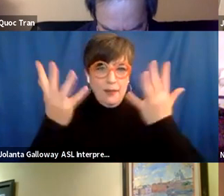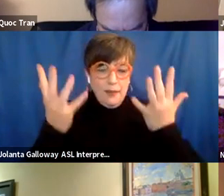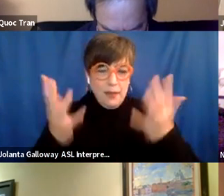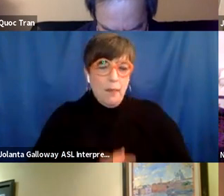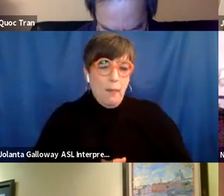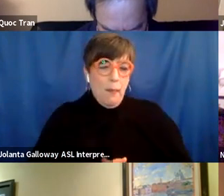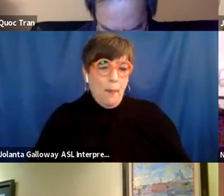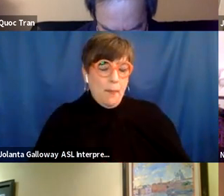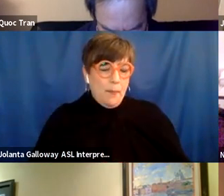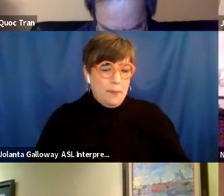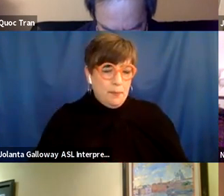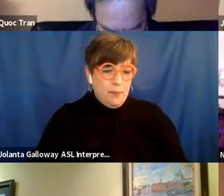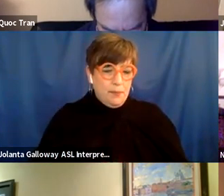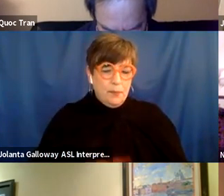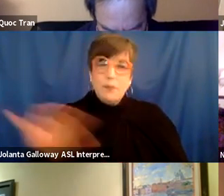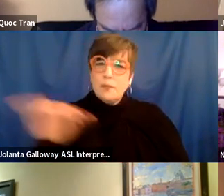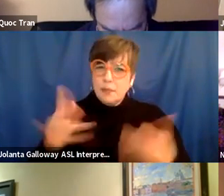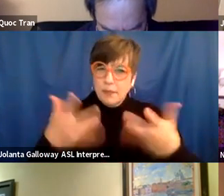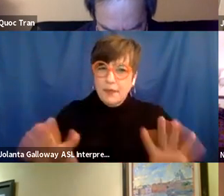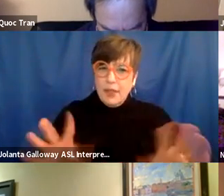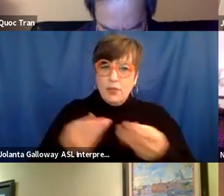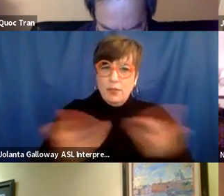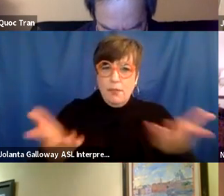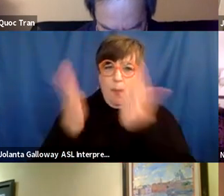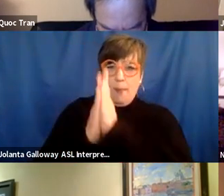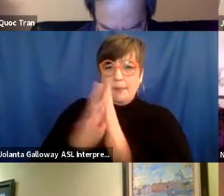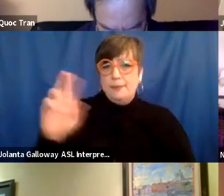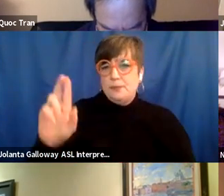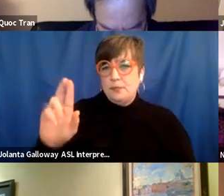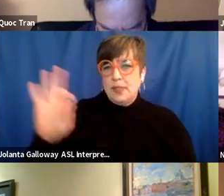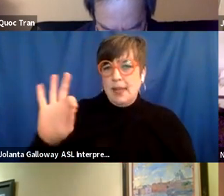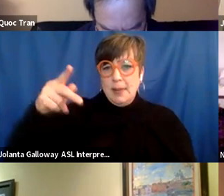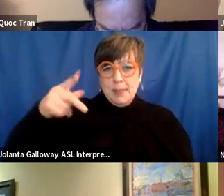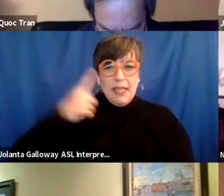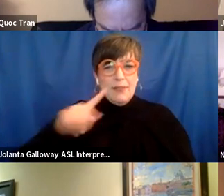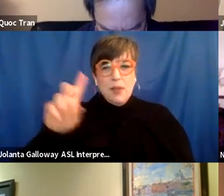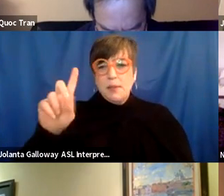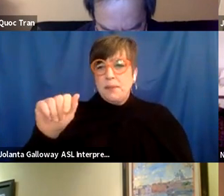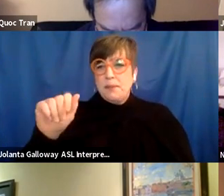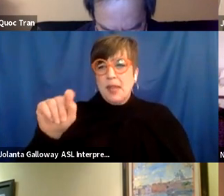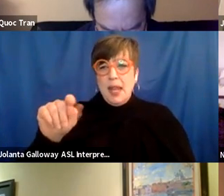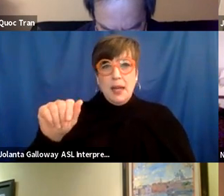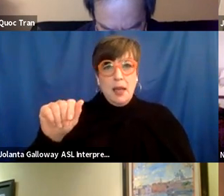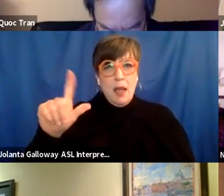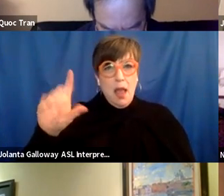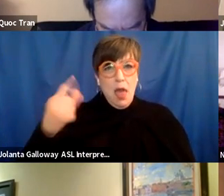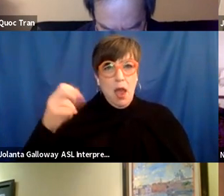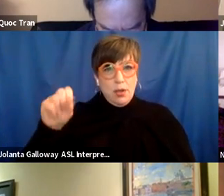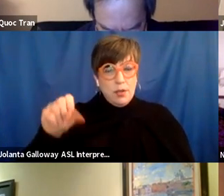We have also released a RFP for data loggers, where the air quality will